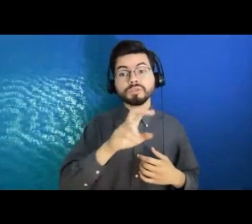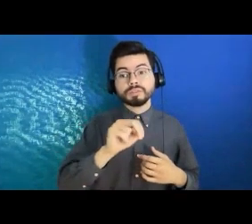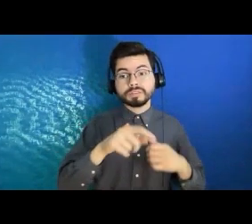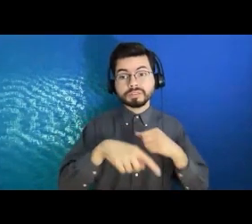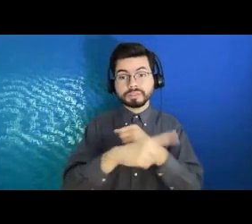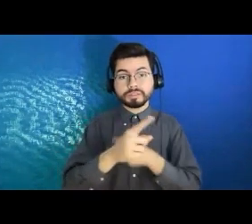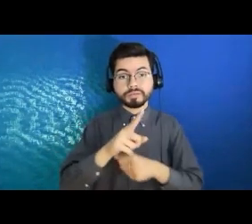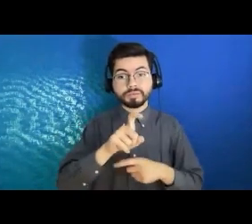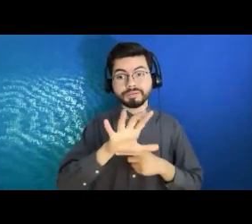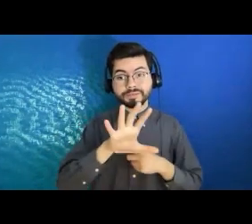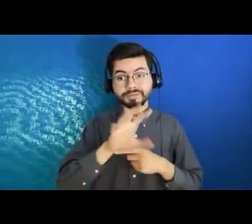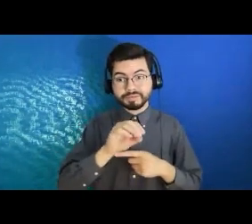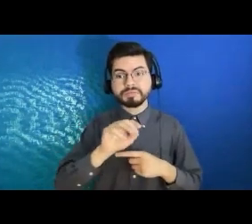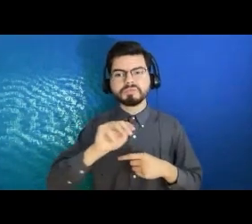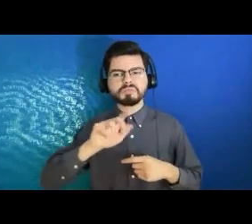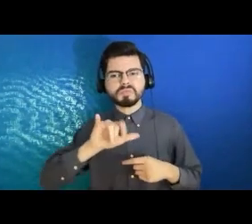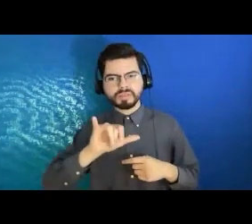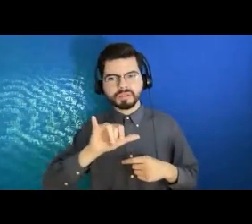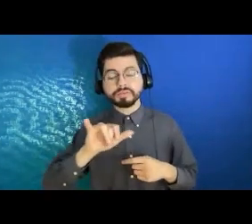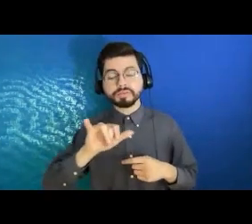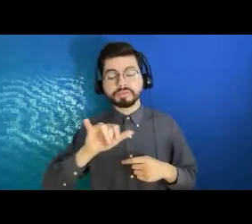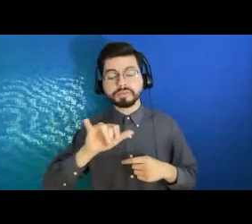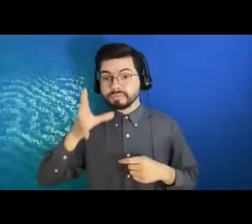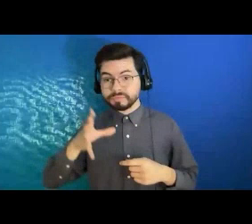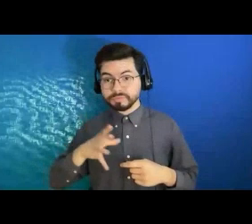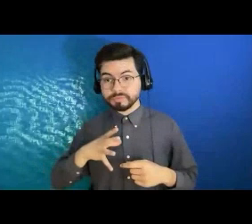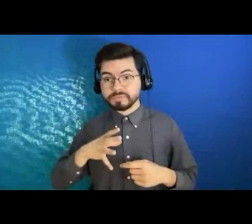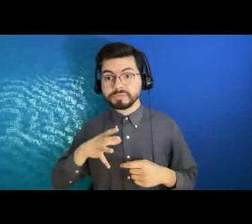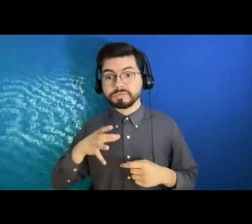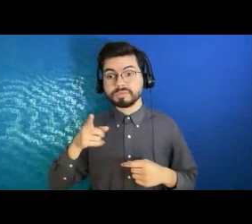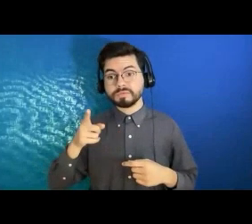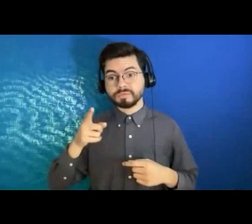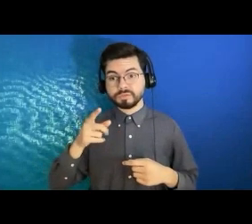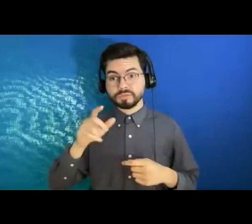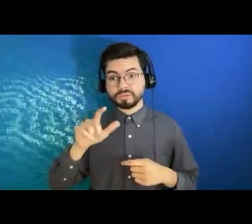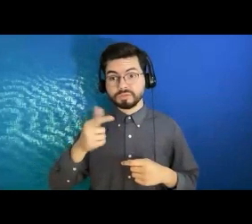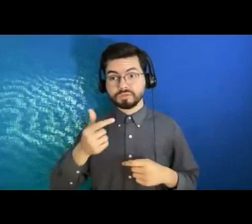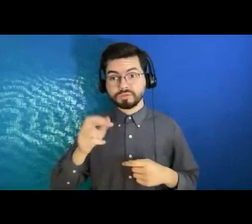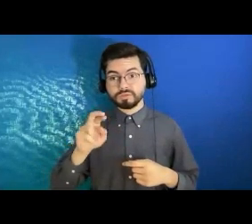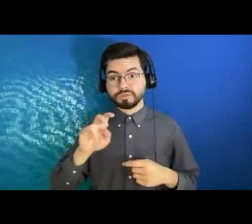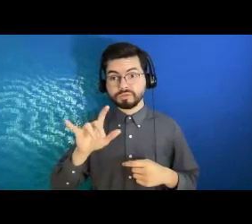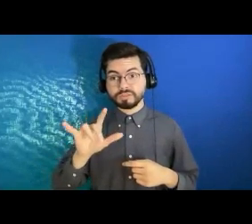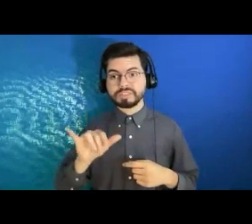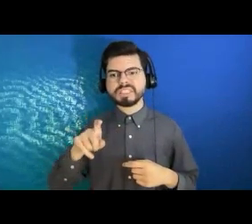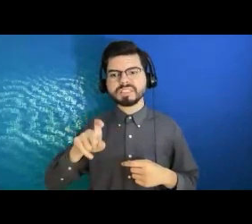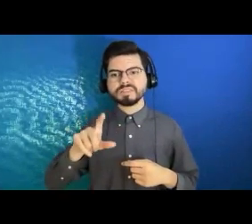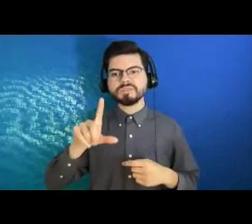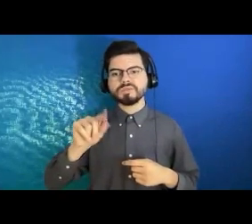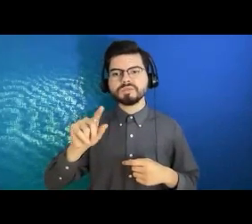And female grizzlies, they want to get over 20% body fat if they're going to produce a litter of cubs.